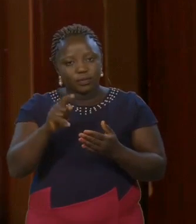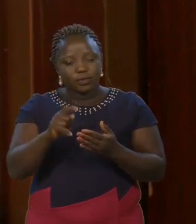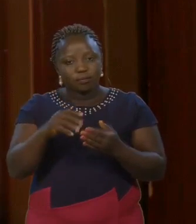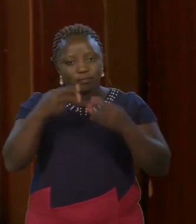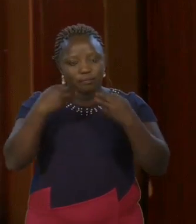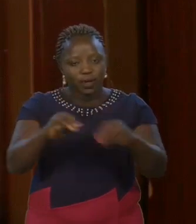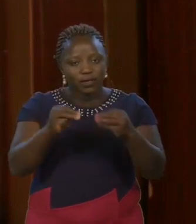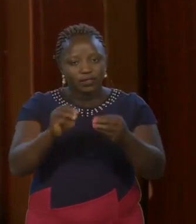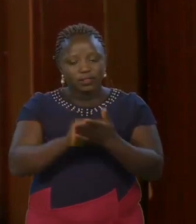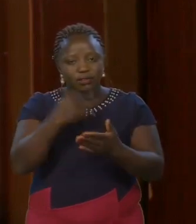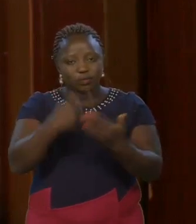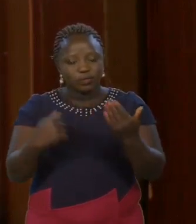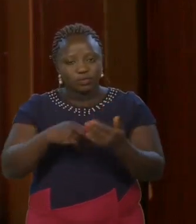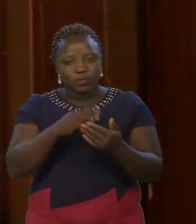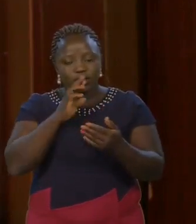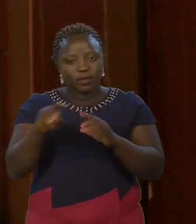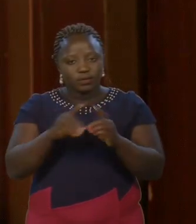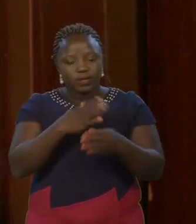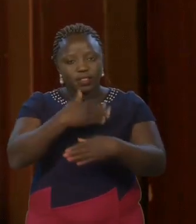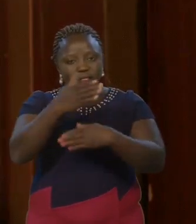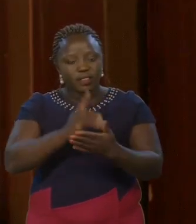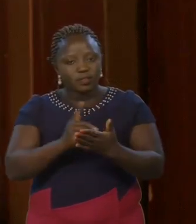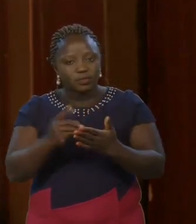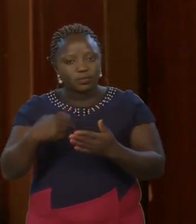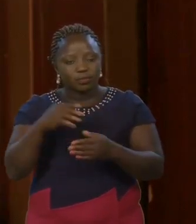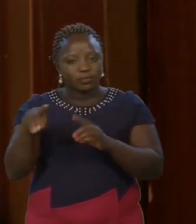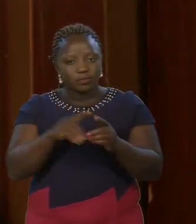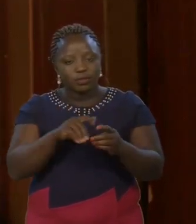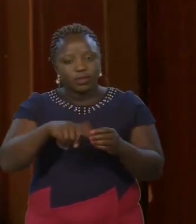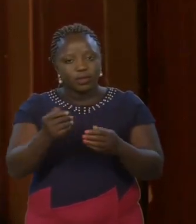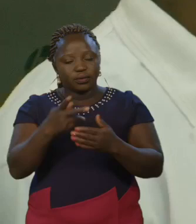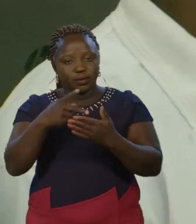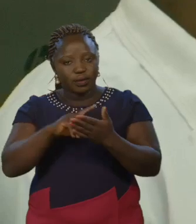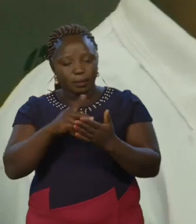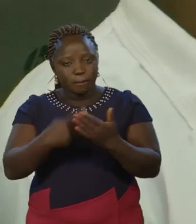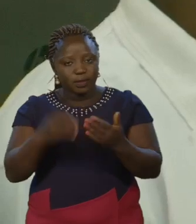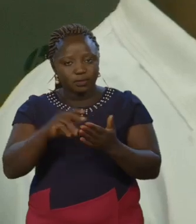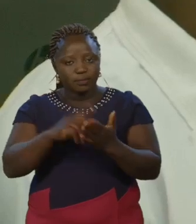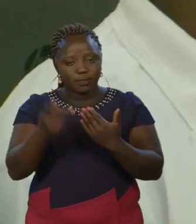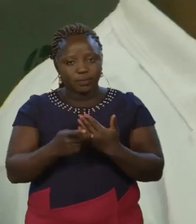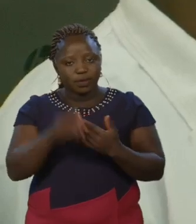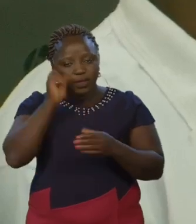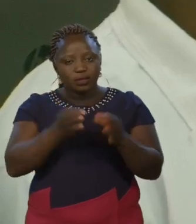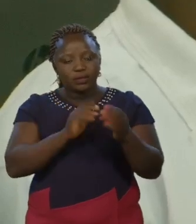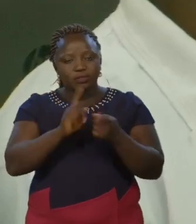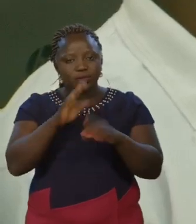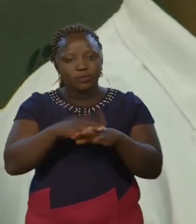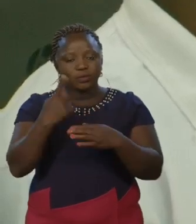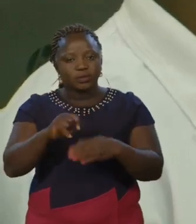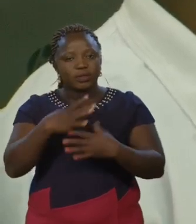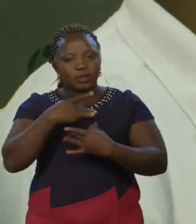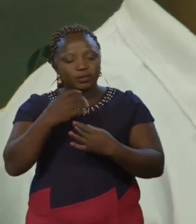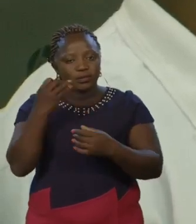digital marketing. That's what we are doing this week. Then next week we are going to do a PHP. Ibrahim speaks on the zeal